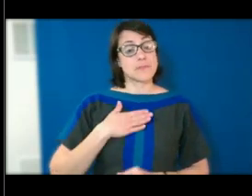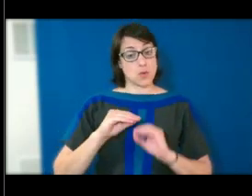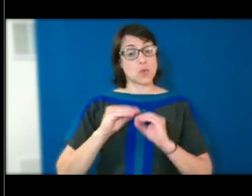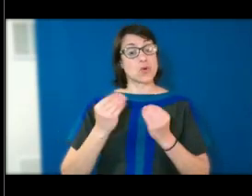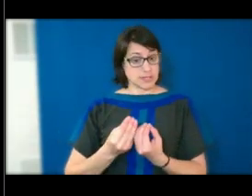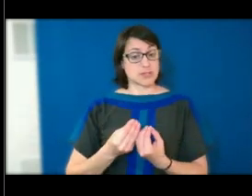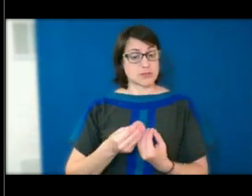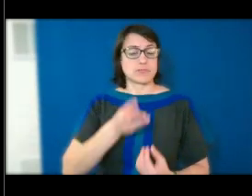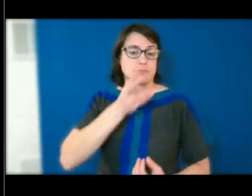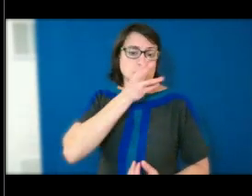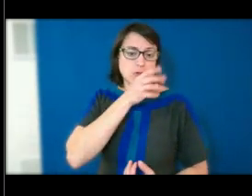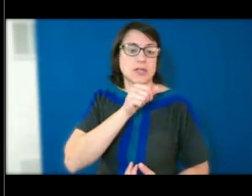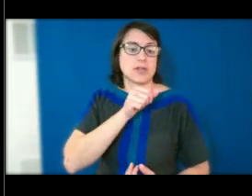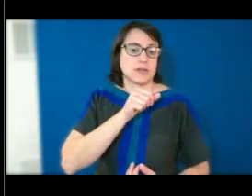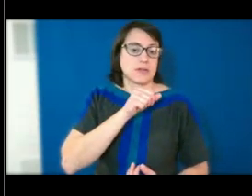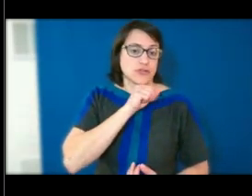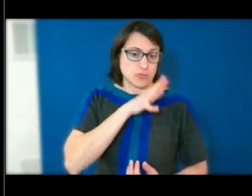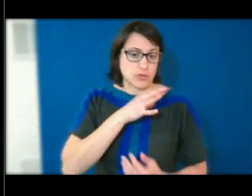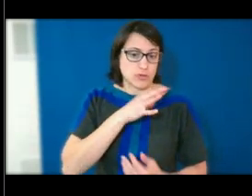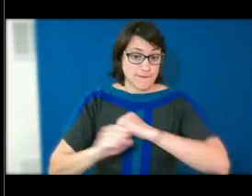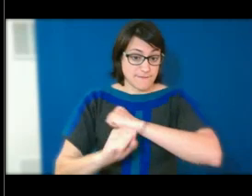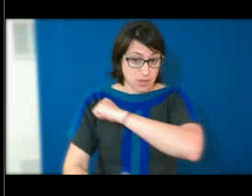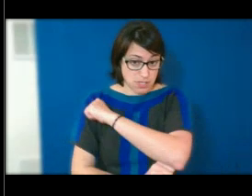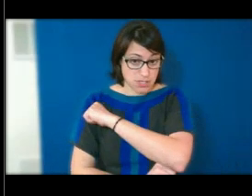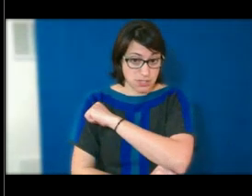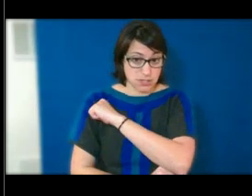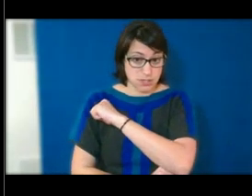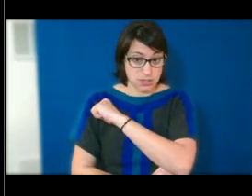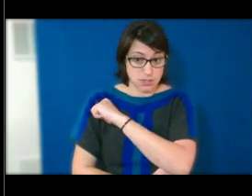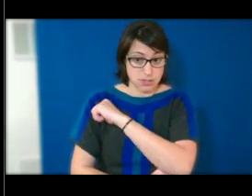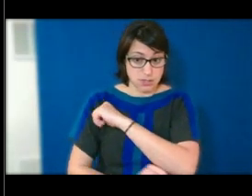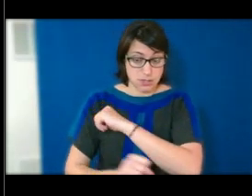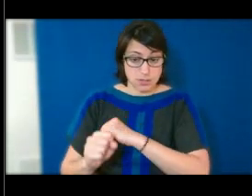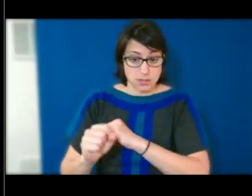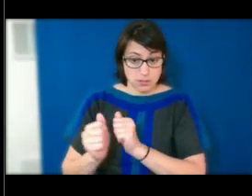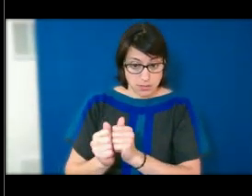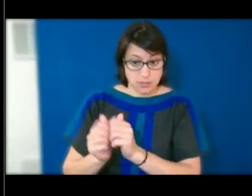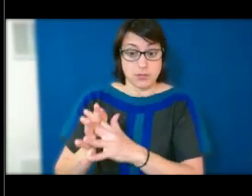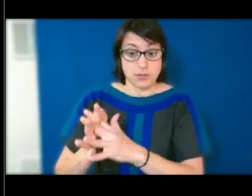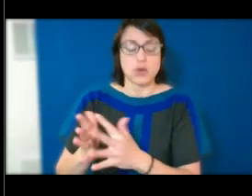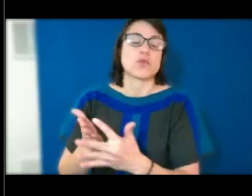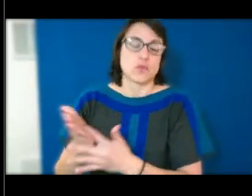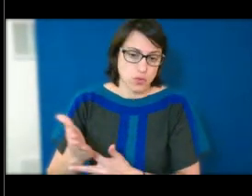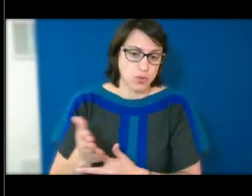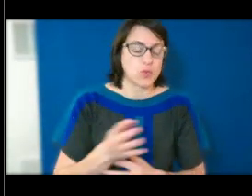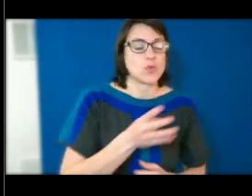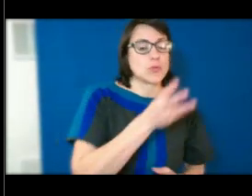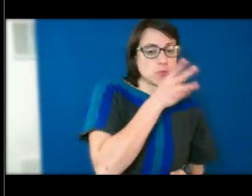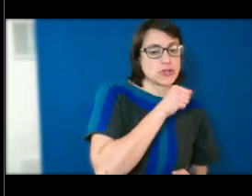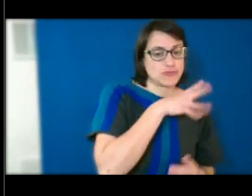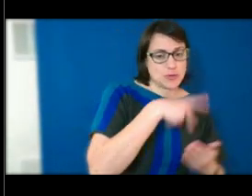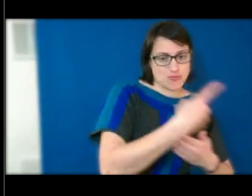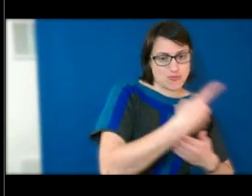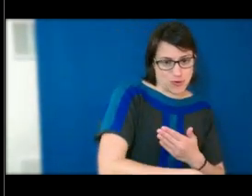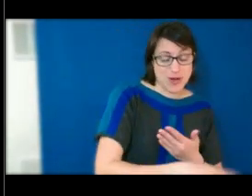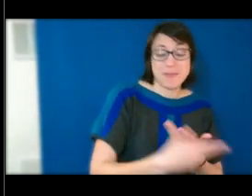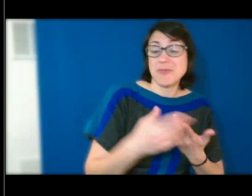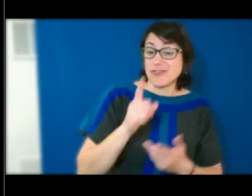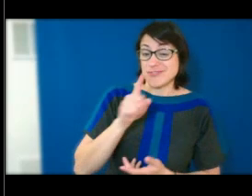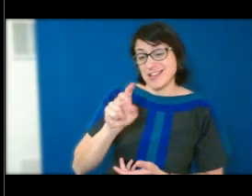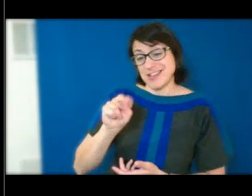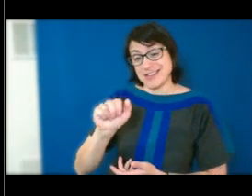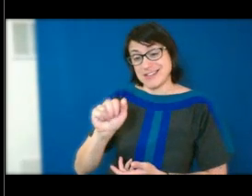Foundation, was born through the Marine Debris Program. And in fact, Nancy Wallace is here today, who is the director of Marine